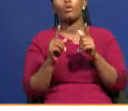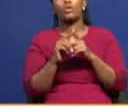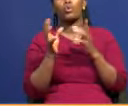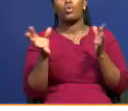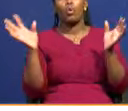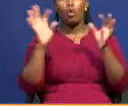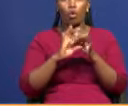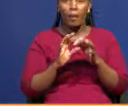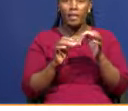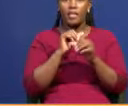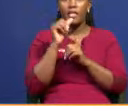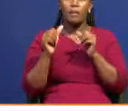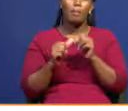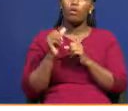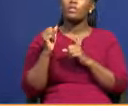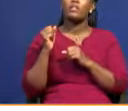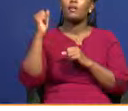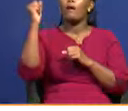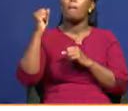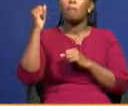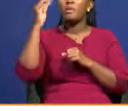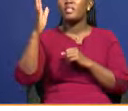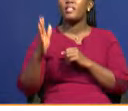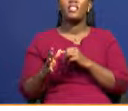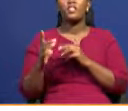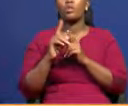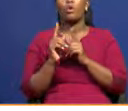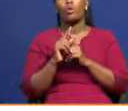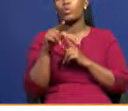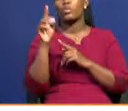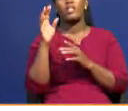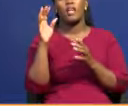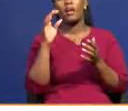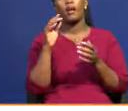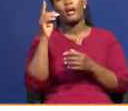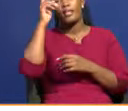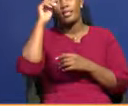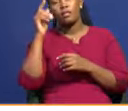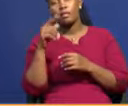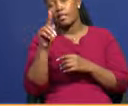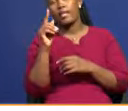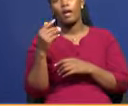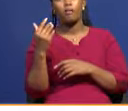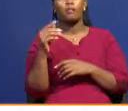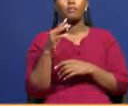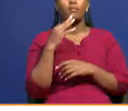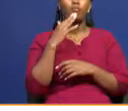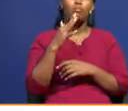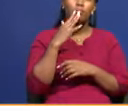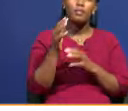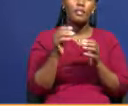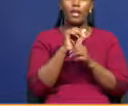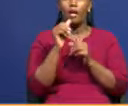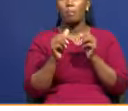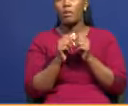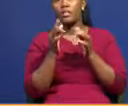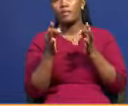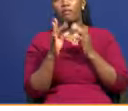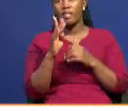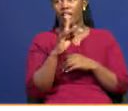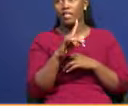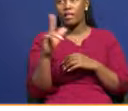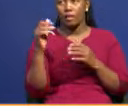about the political class and their sense of the finance bill this year and so forth. Mm-hmm. I think this year you see